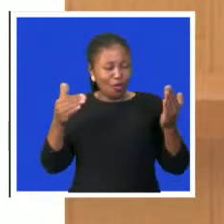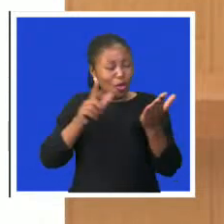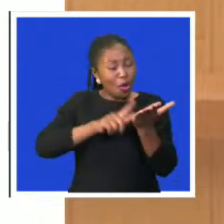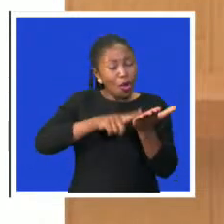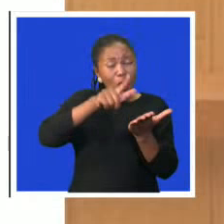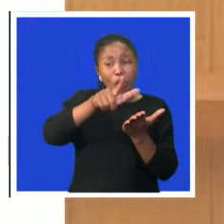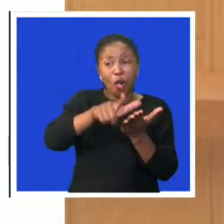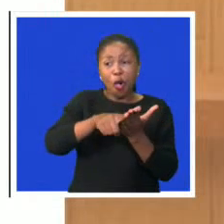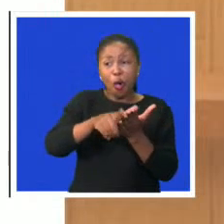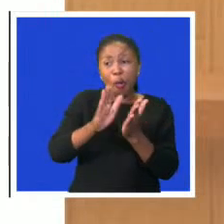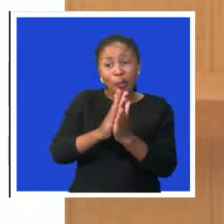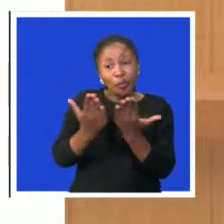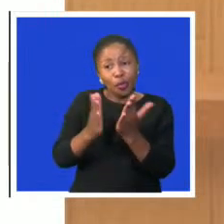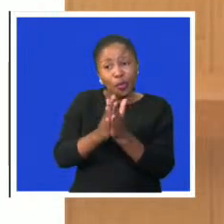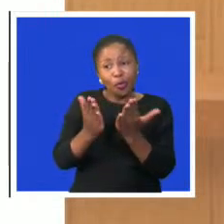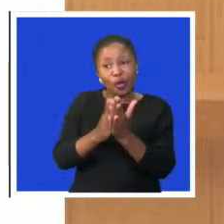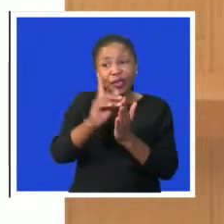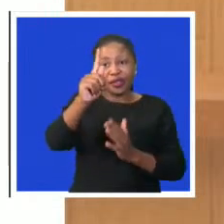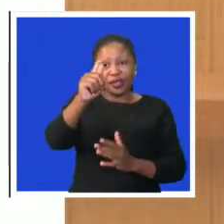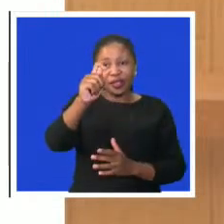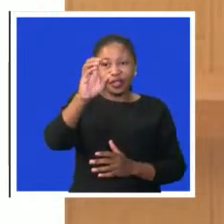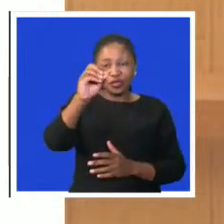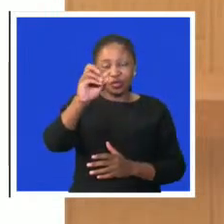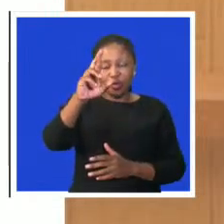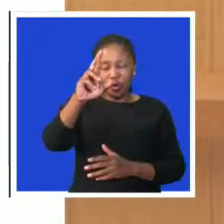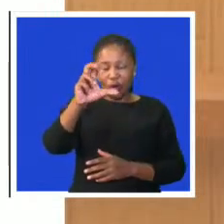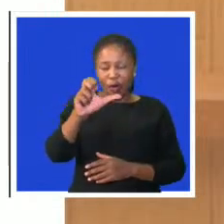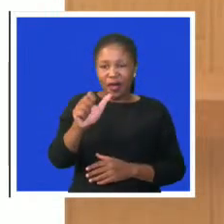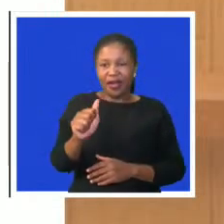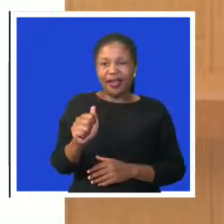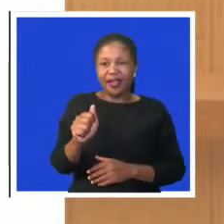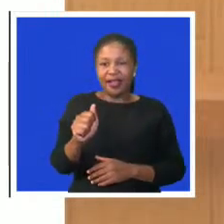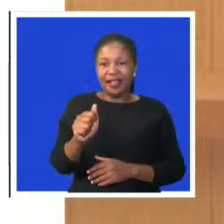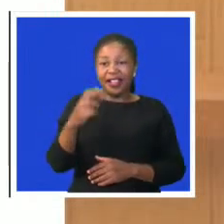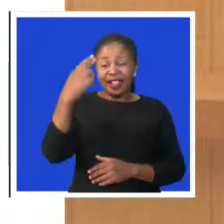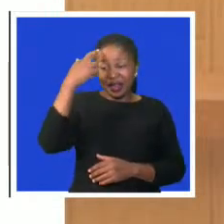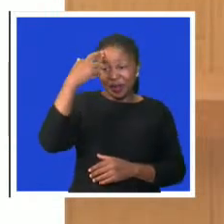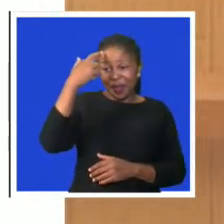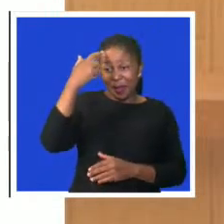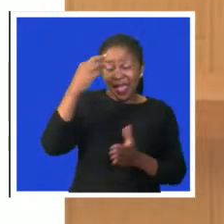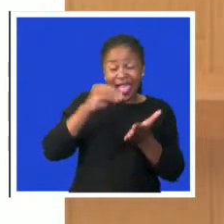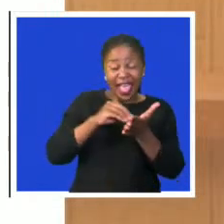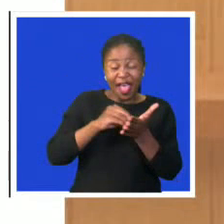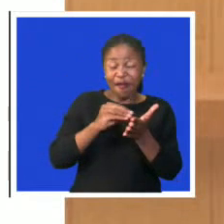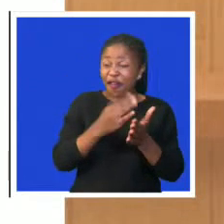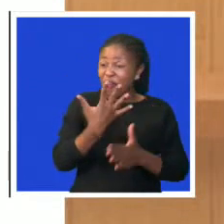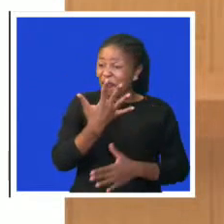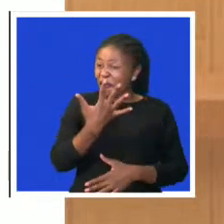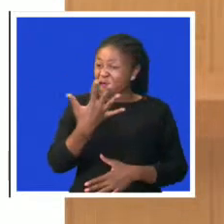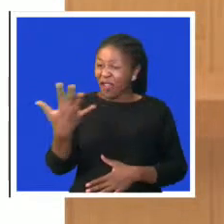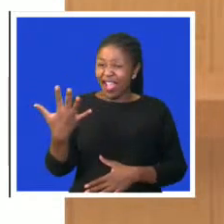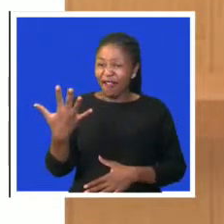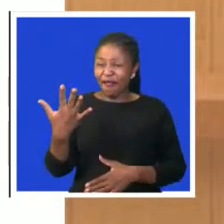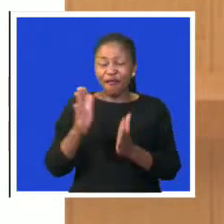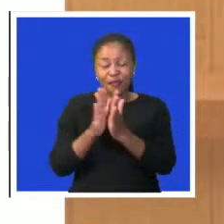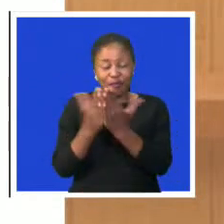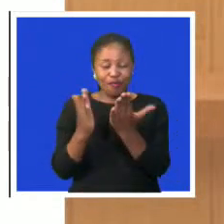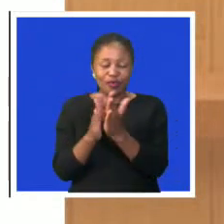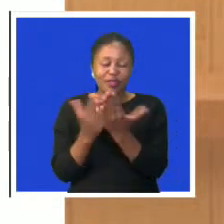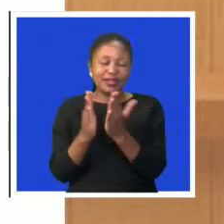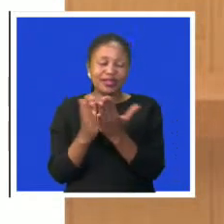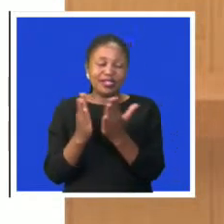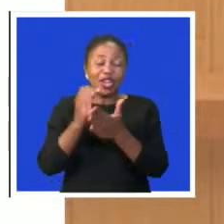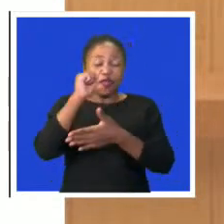the Torah are the first 5 books of the Bible, namely Genesis, Exodus,